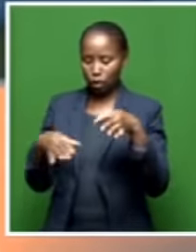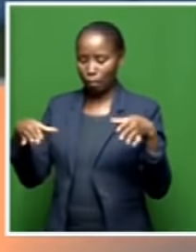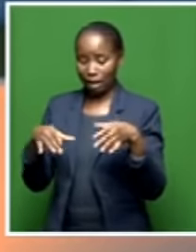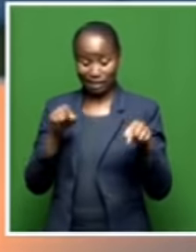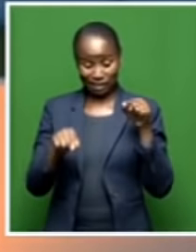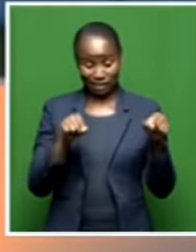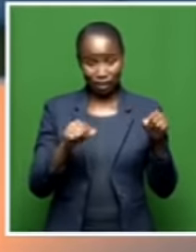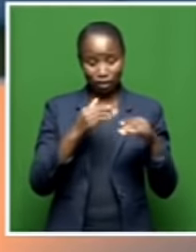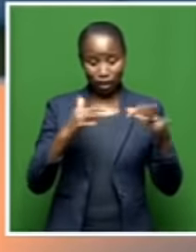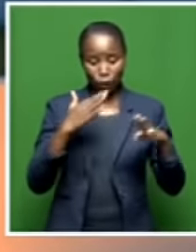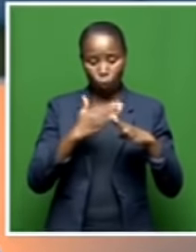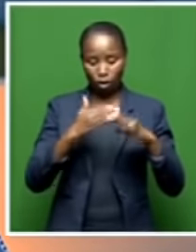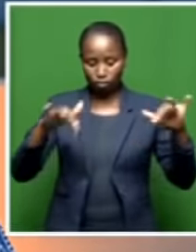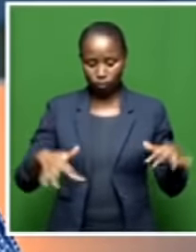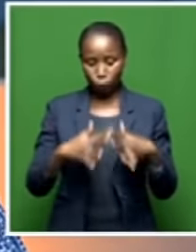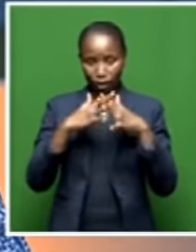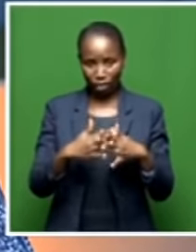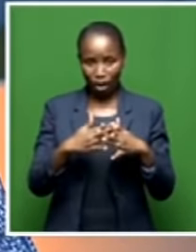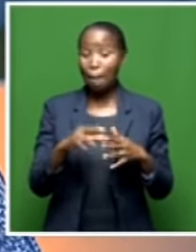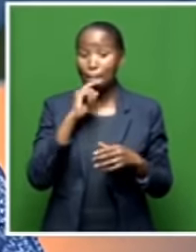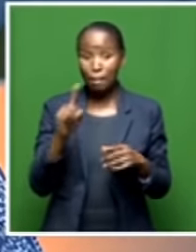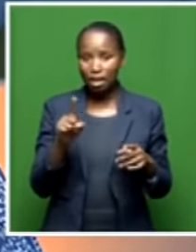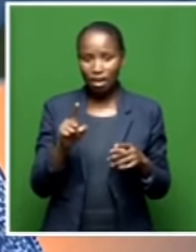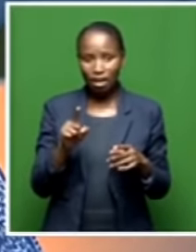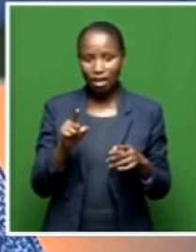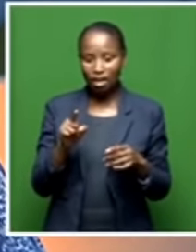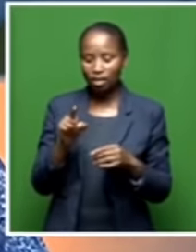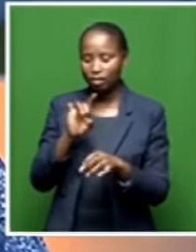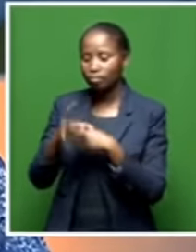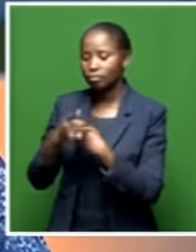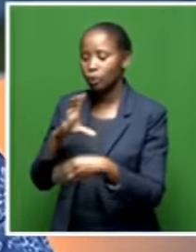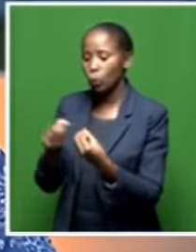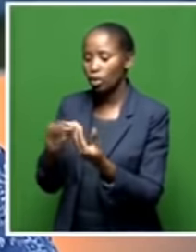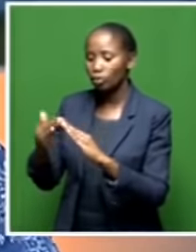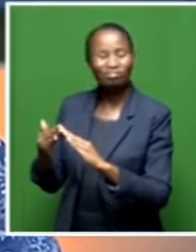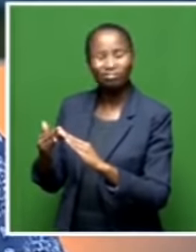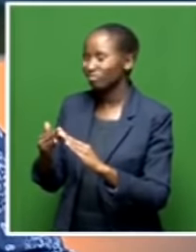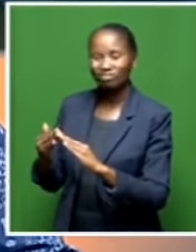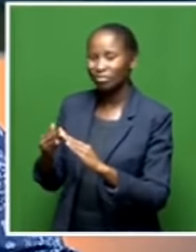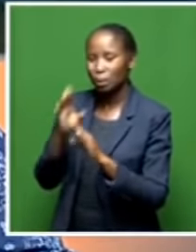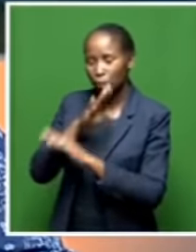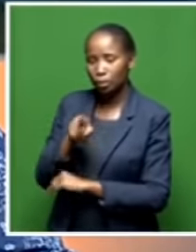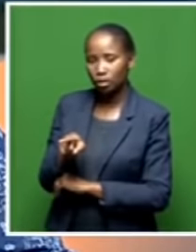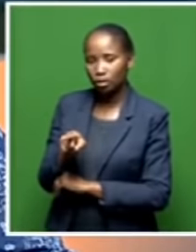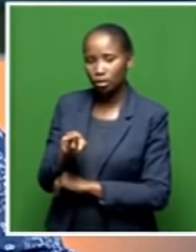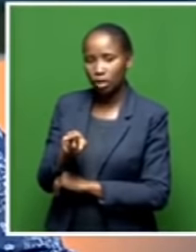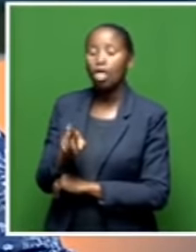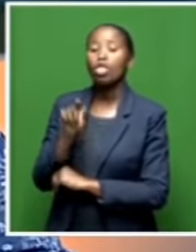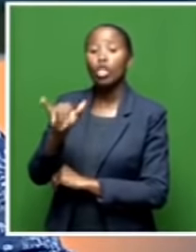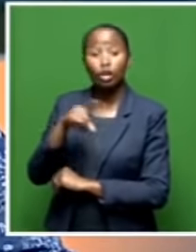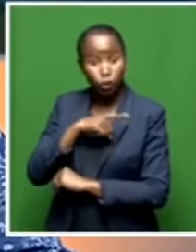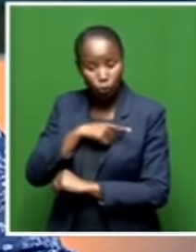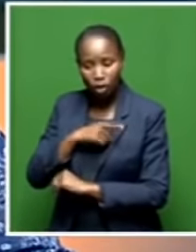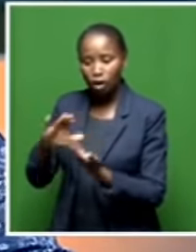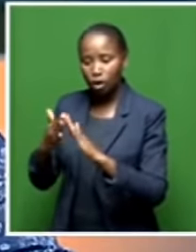with the citizens on the ground. Hence, citizens will then end up frustrated, and they actually don't know who